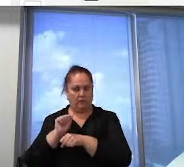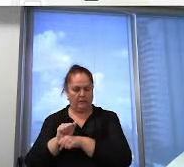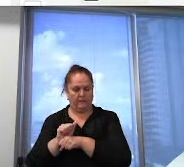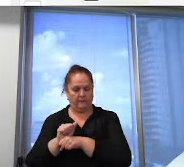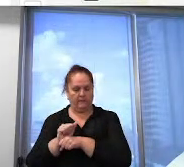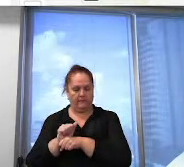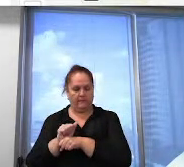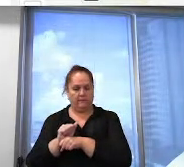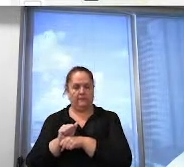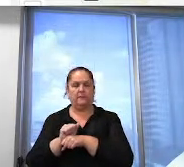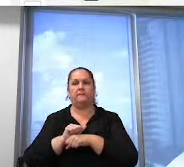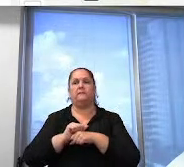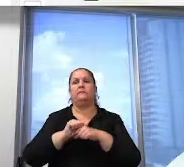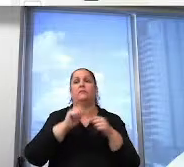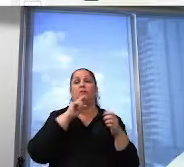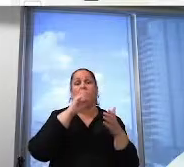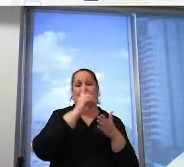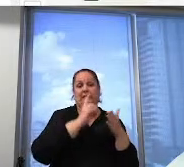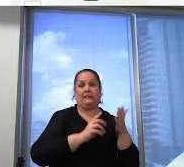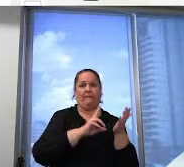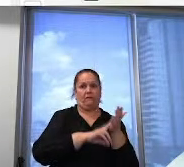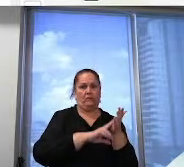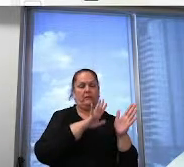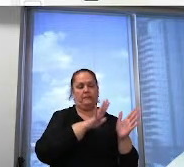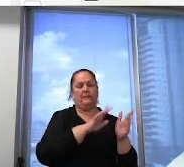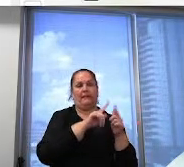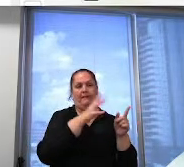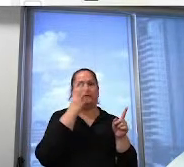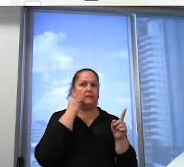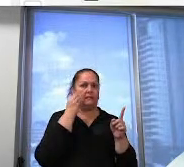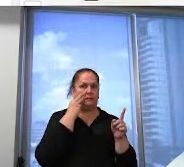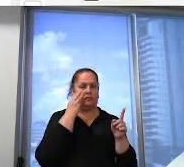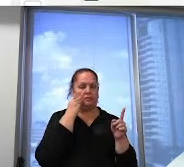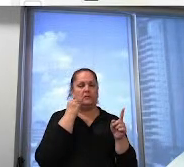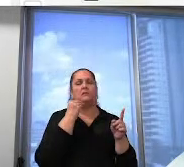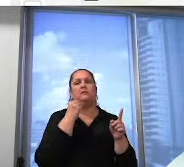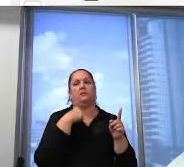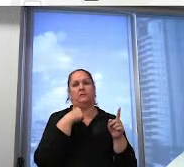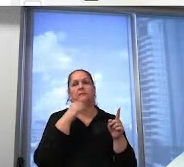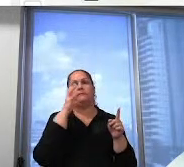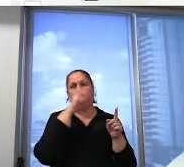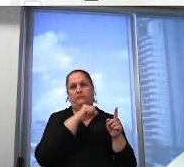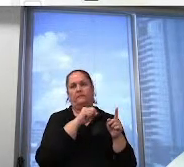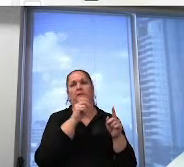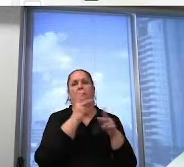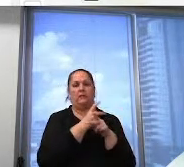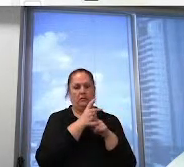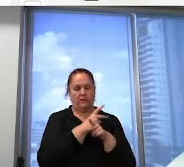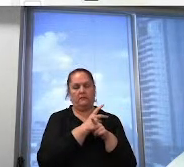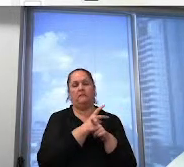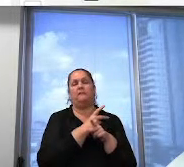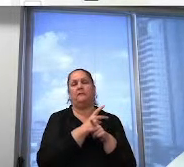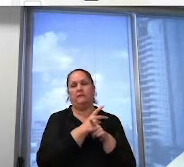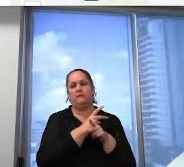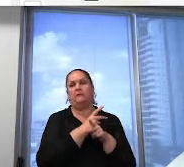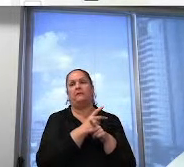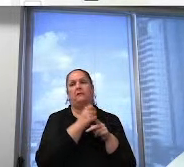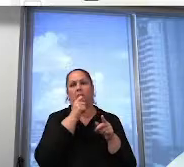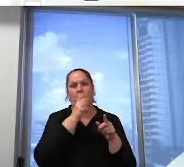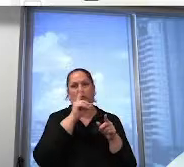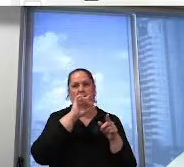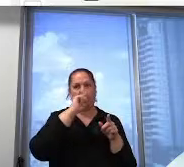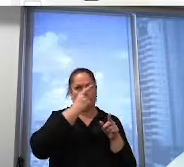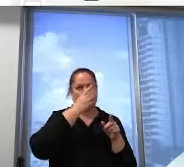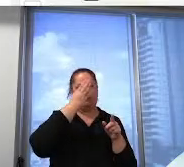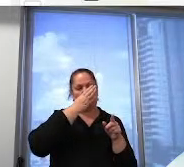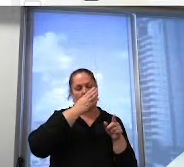execution of the work. Right. In the context of the design firm, as they have the experience to be able to estimate and help us to calculate that, and we do